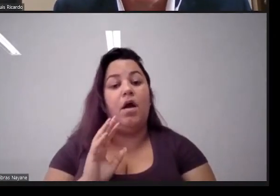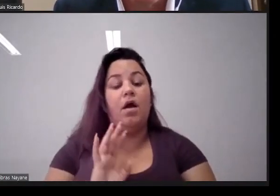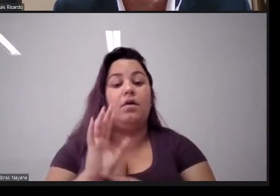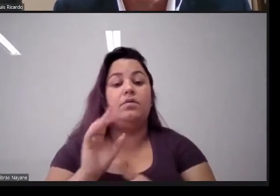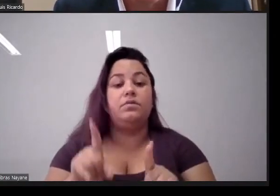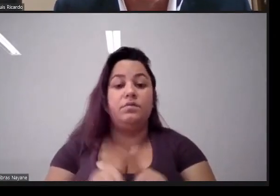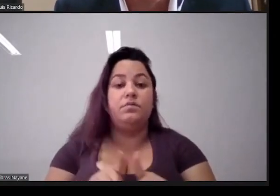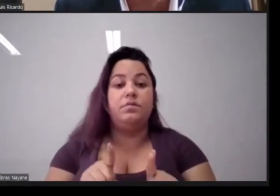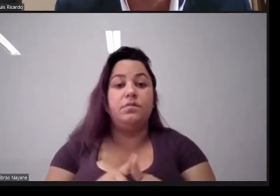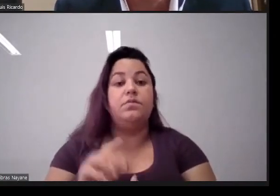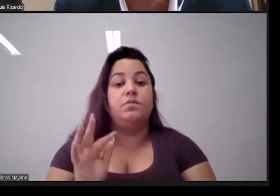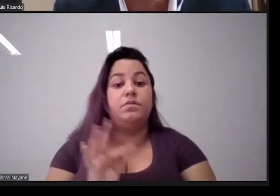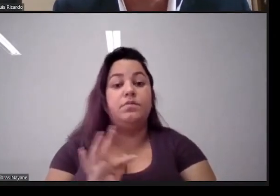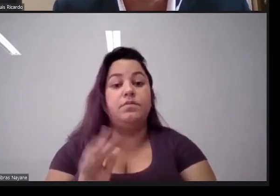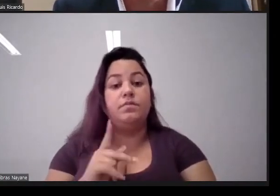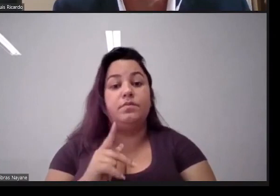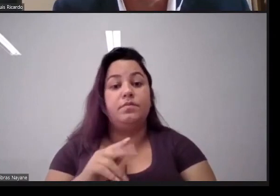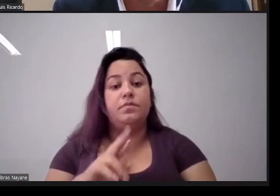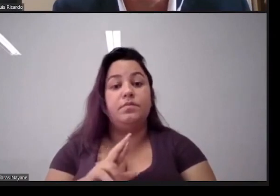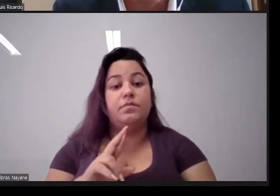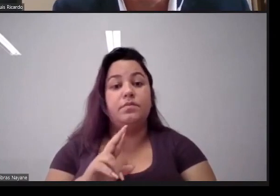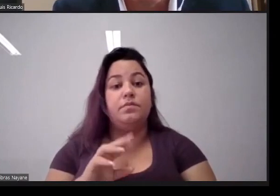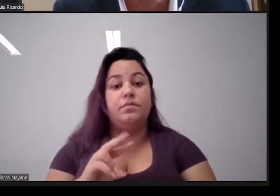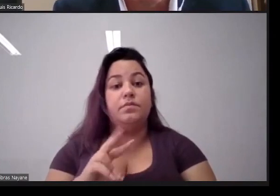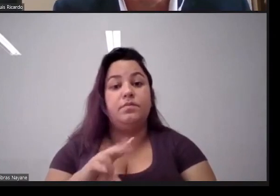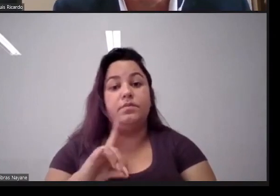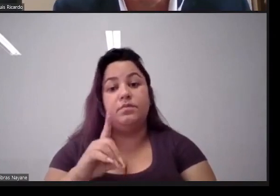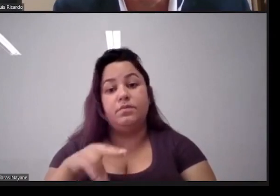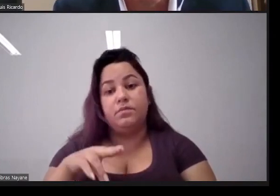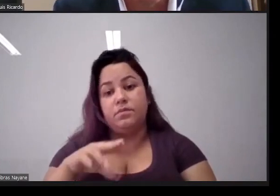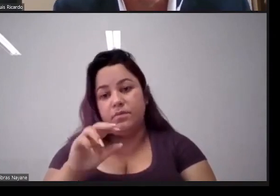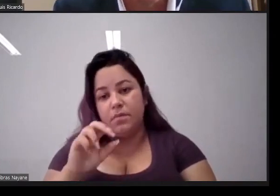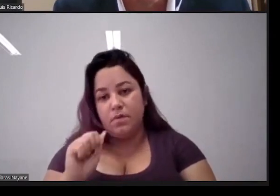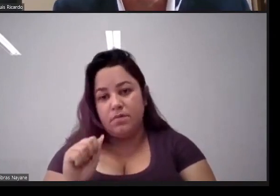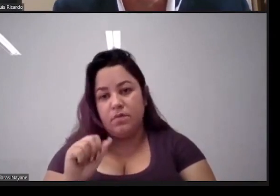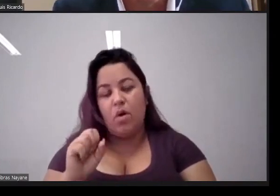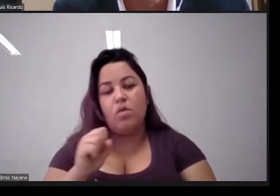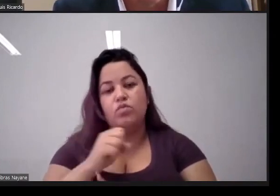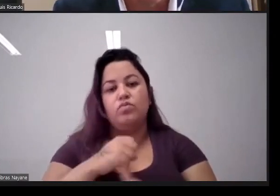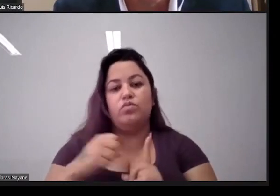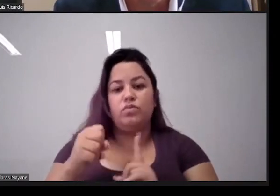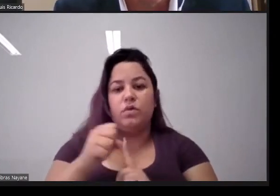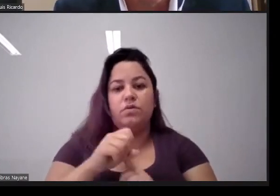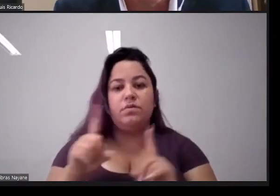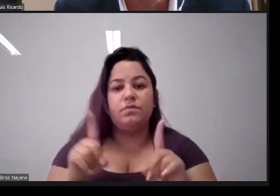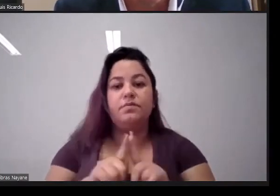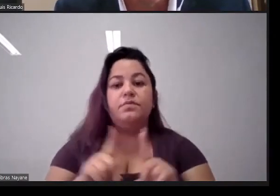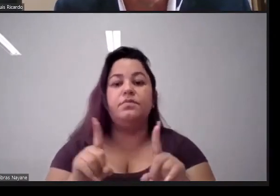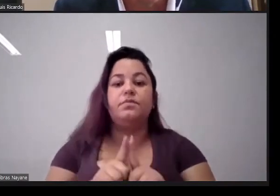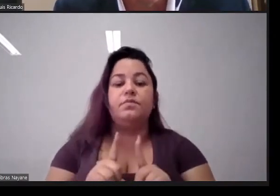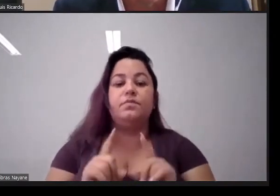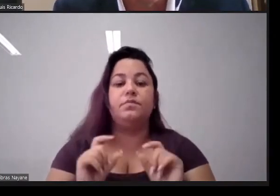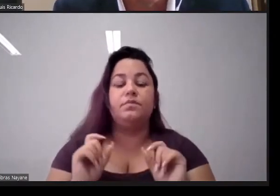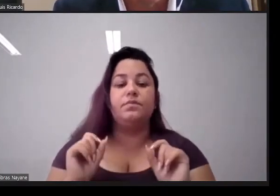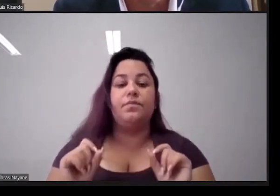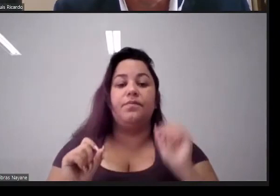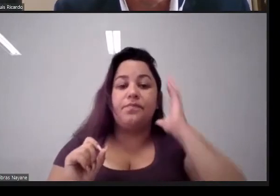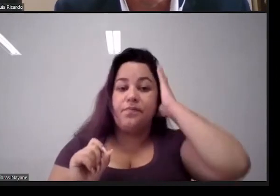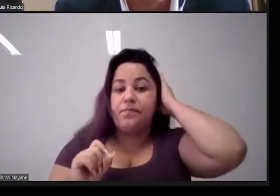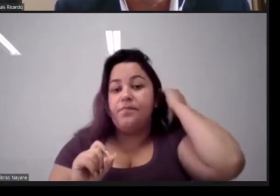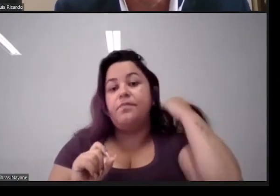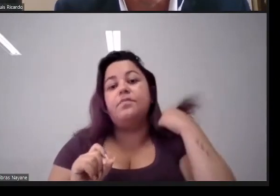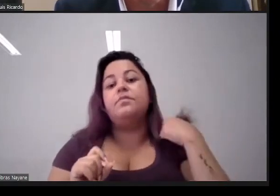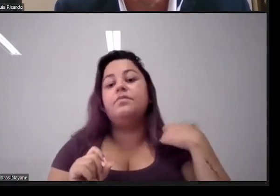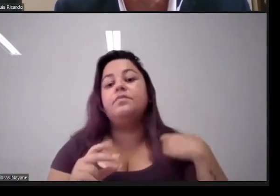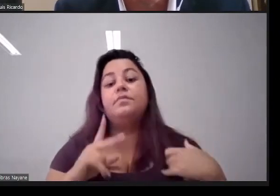in a unique manner. Each one of them have unique values, starting from the basic social